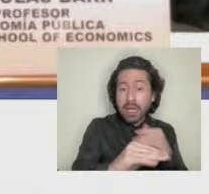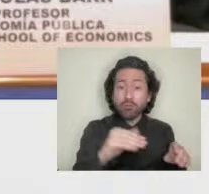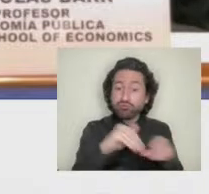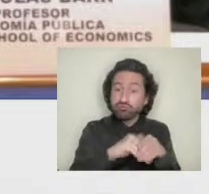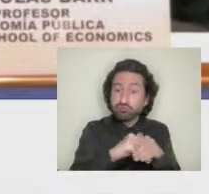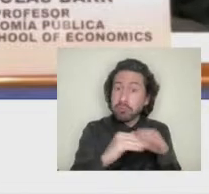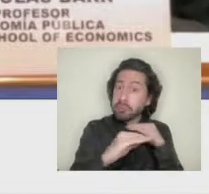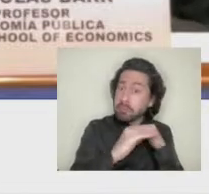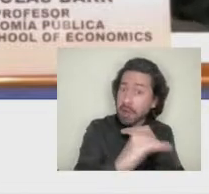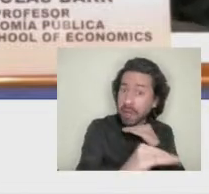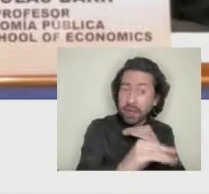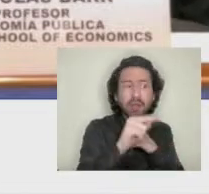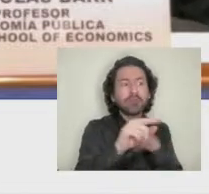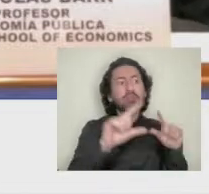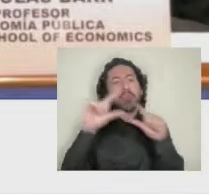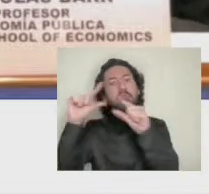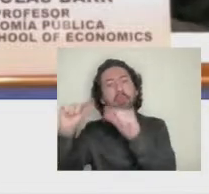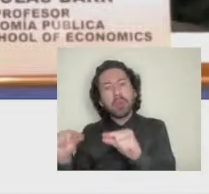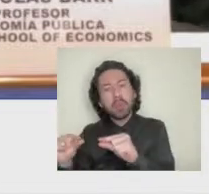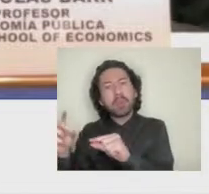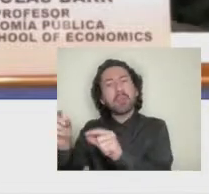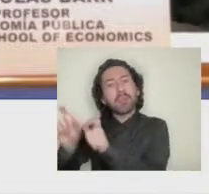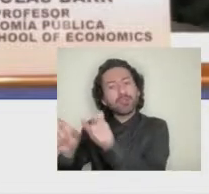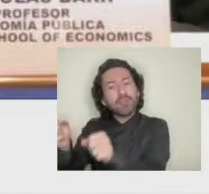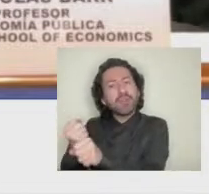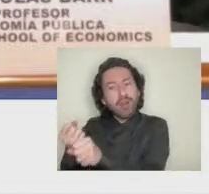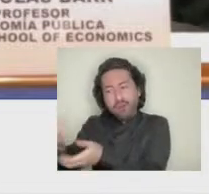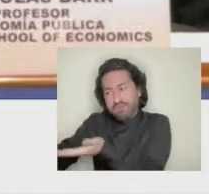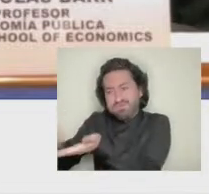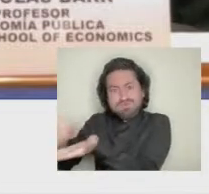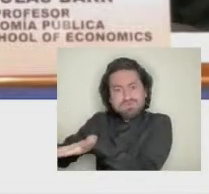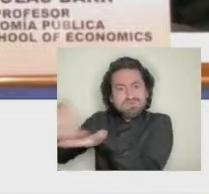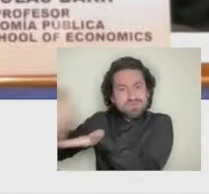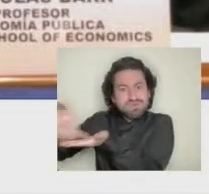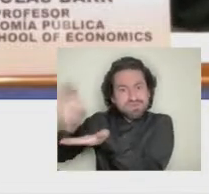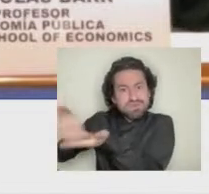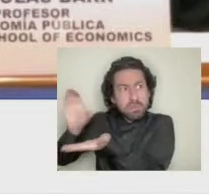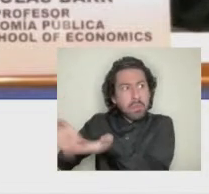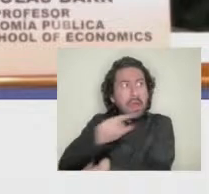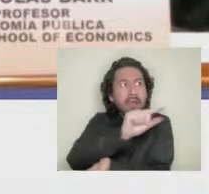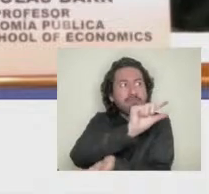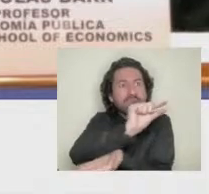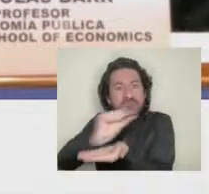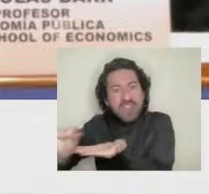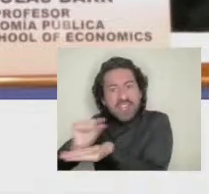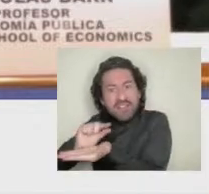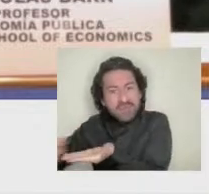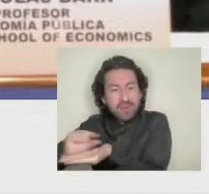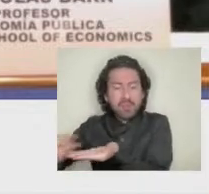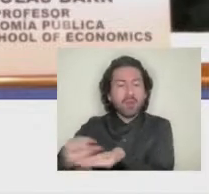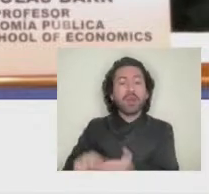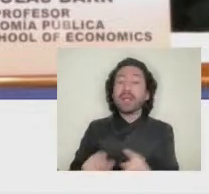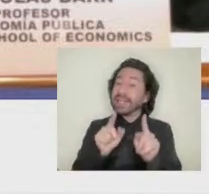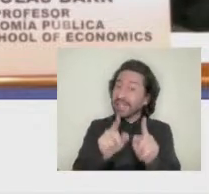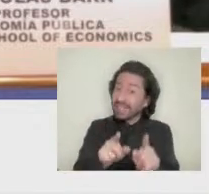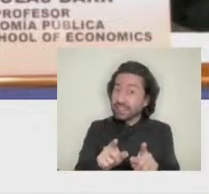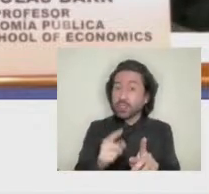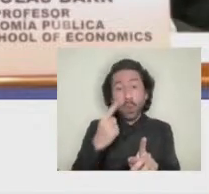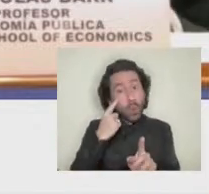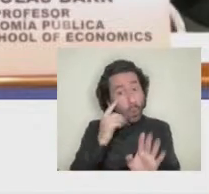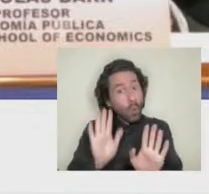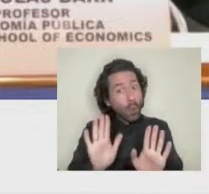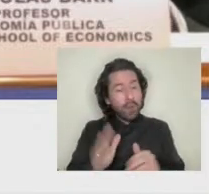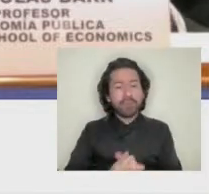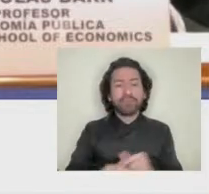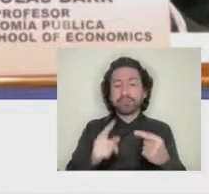So I just want to stress that's a pathology that ought to be avoided. The second pathology is to avoid badly